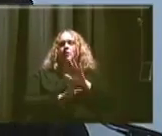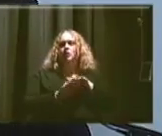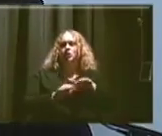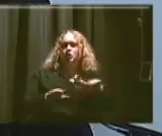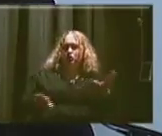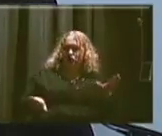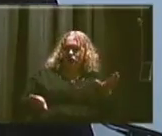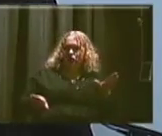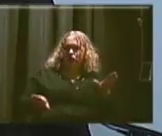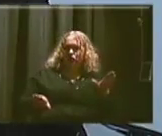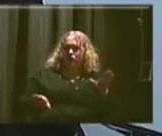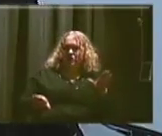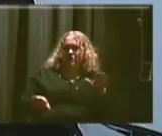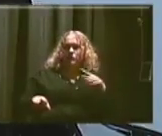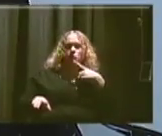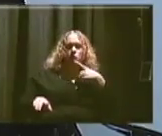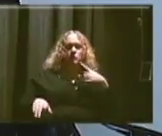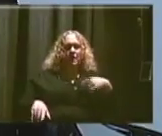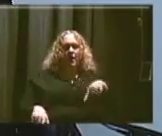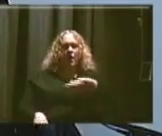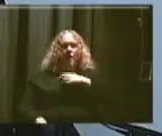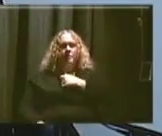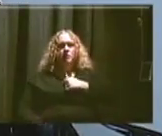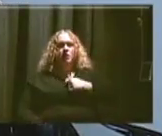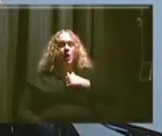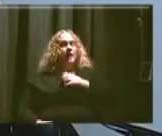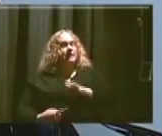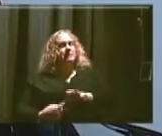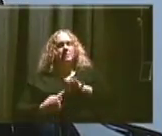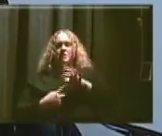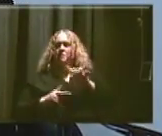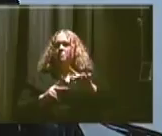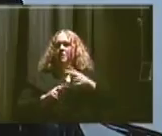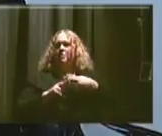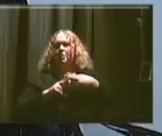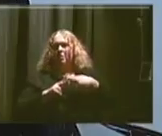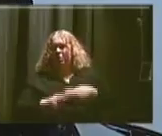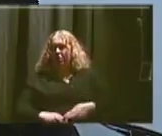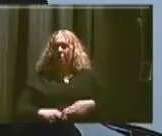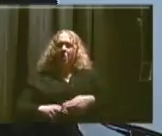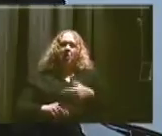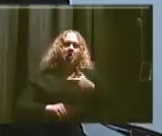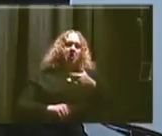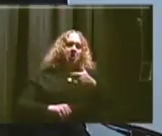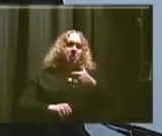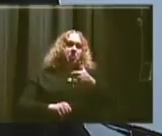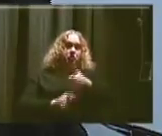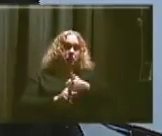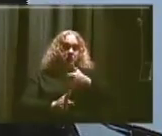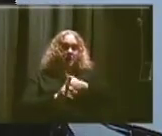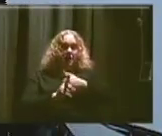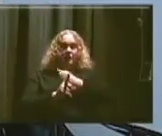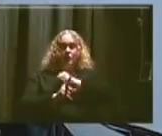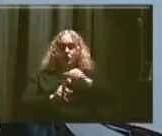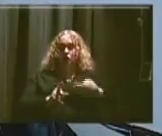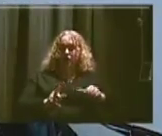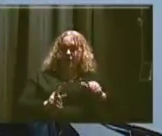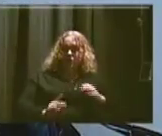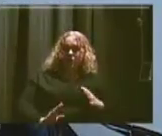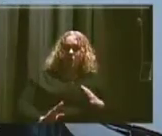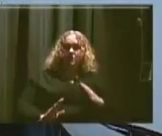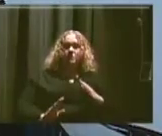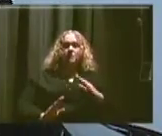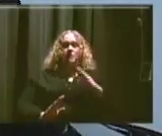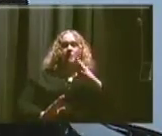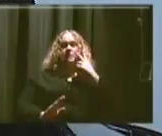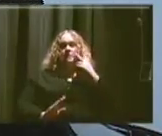ourselves Christian. You know, I see people talking about the lawyers and the doctors and, you know, how